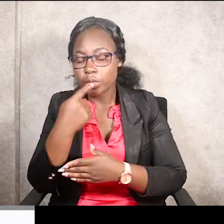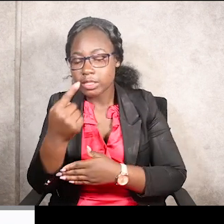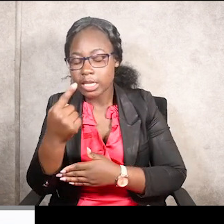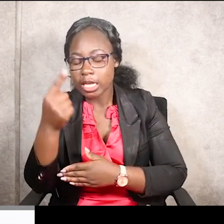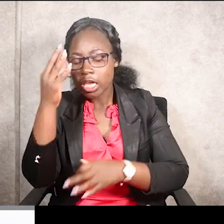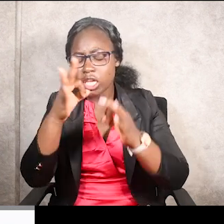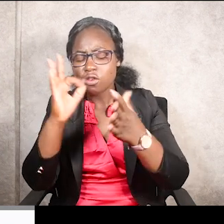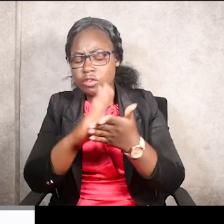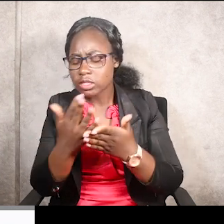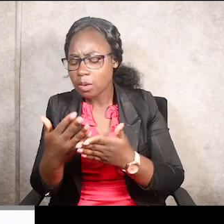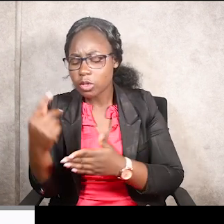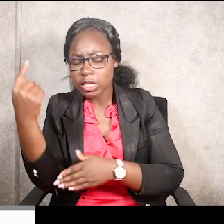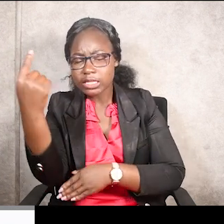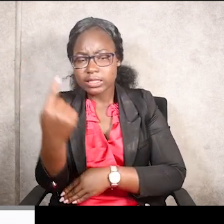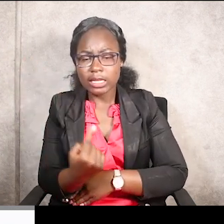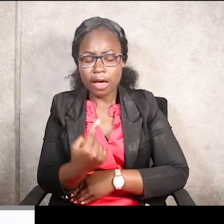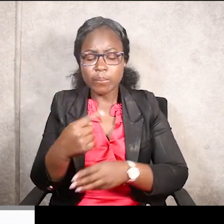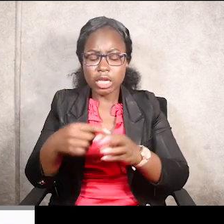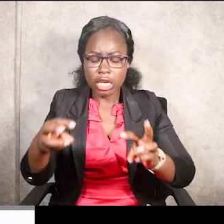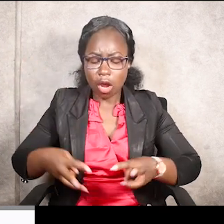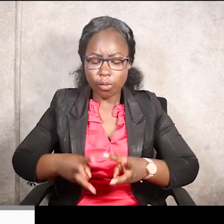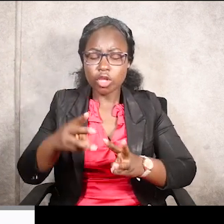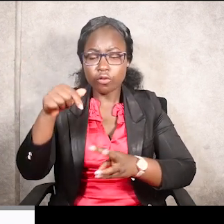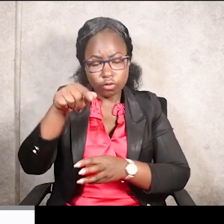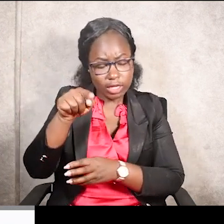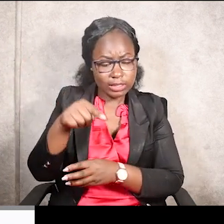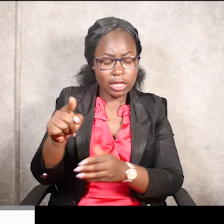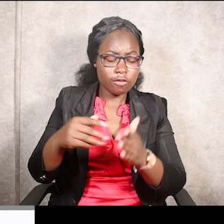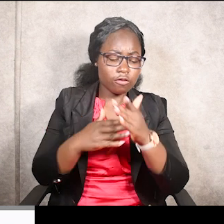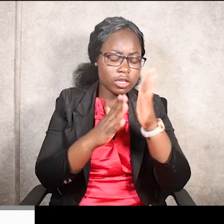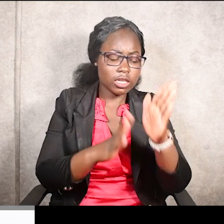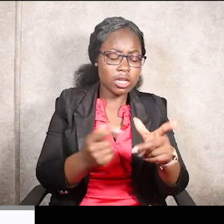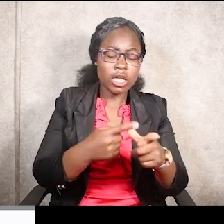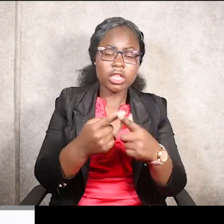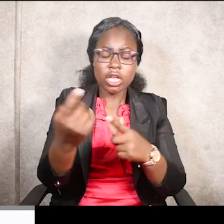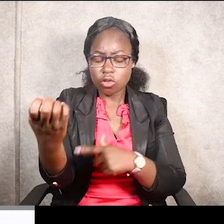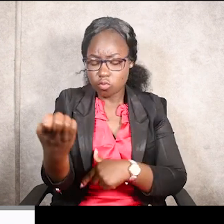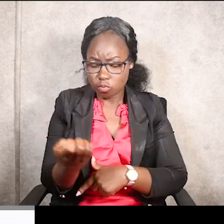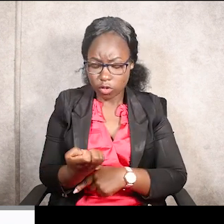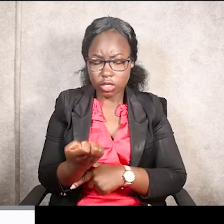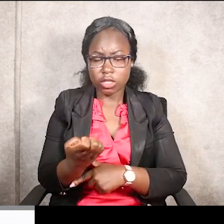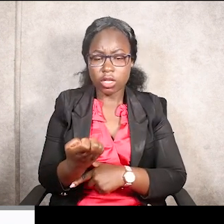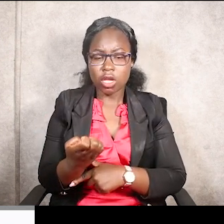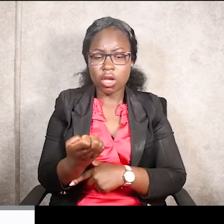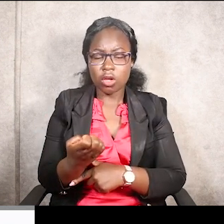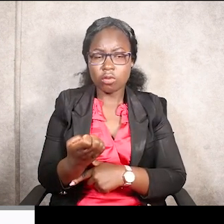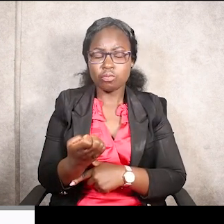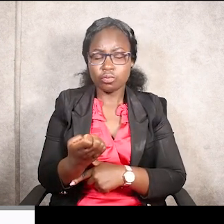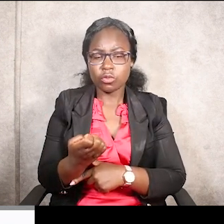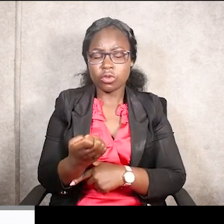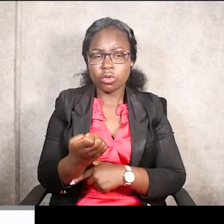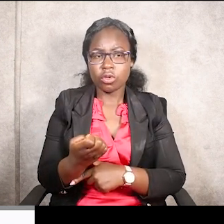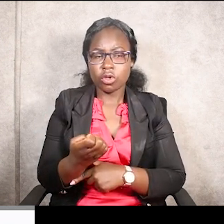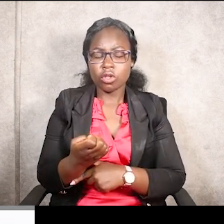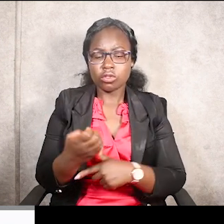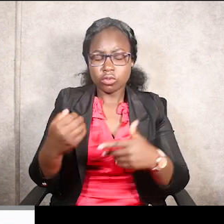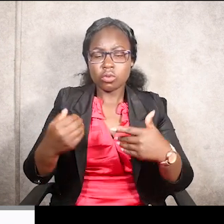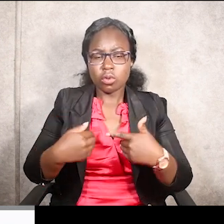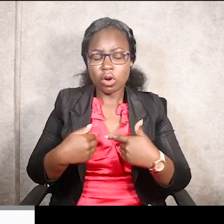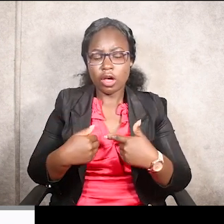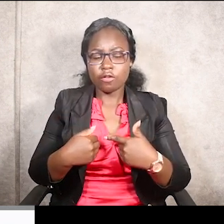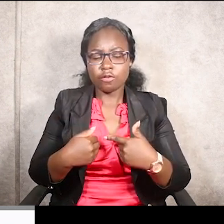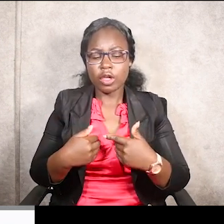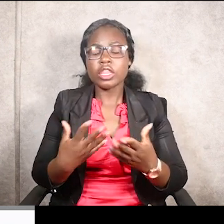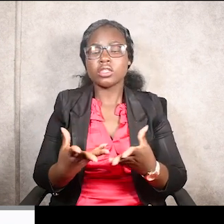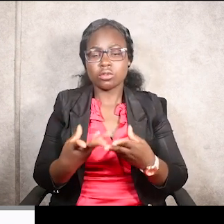something is coming into the way of your self-leadership, then you need to design interventions for